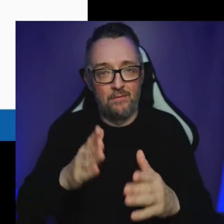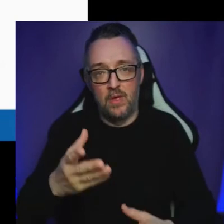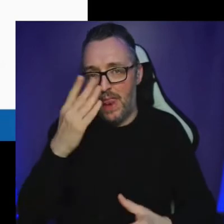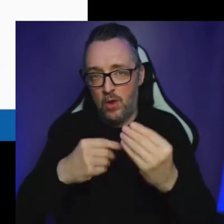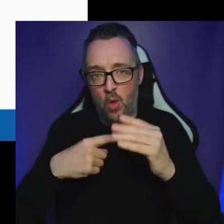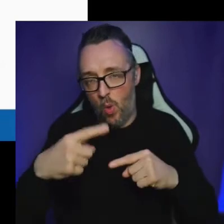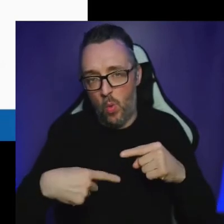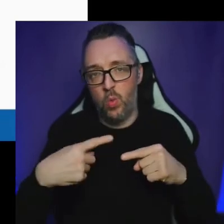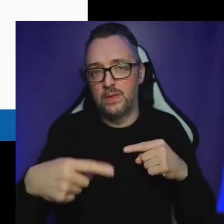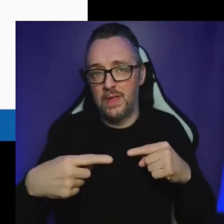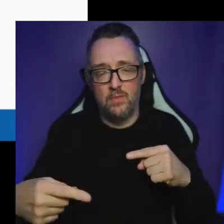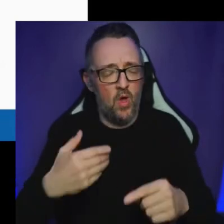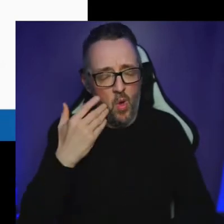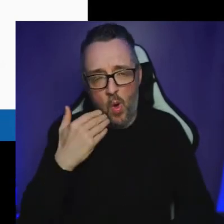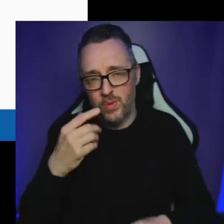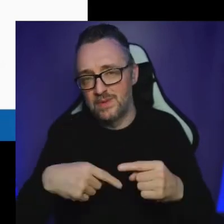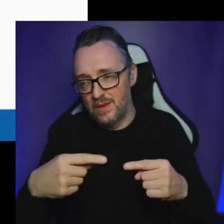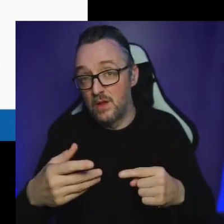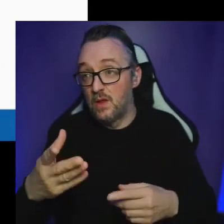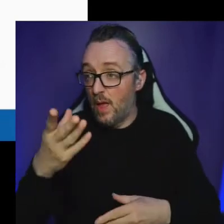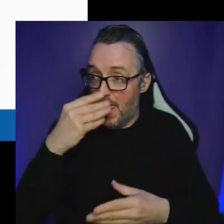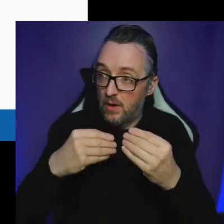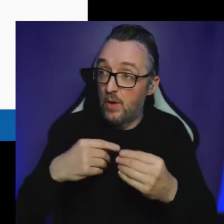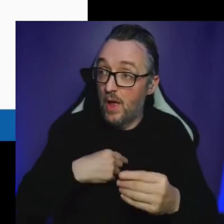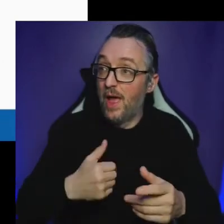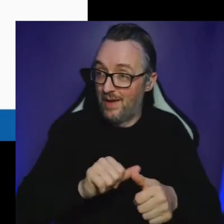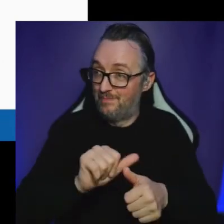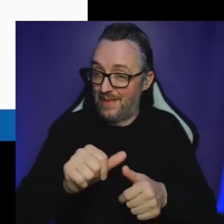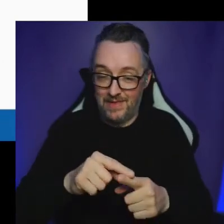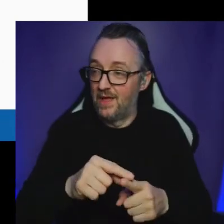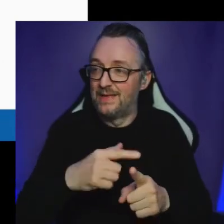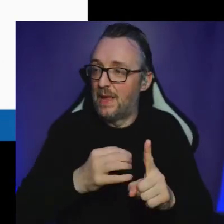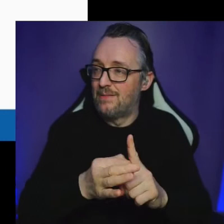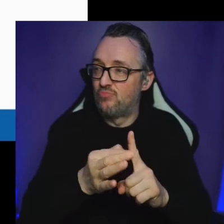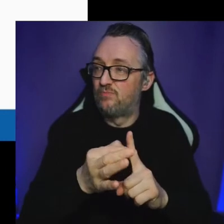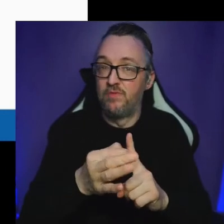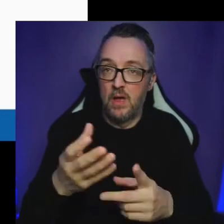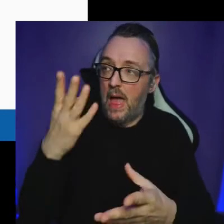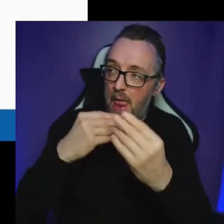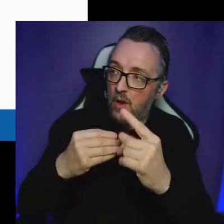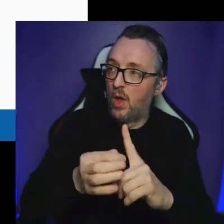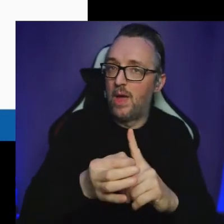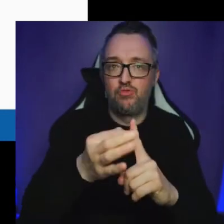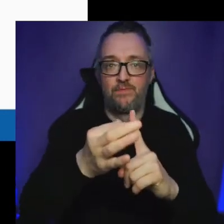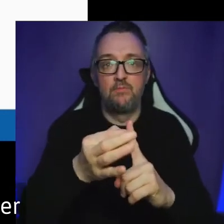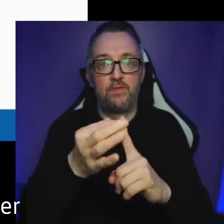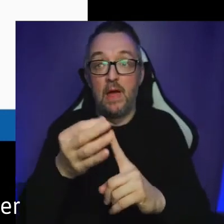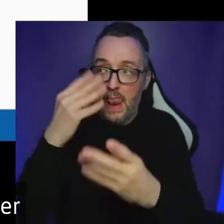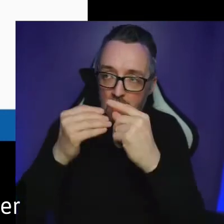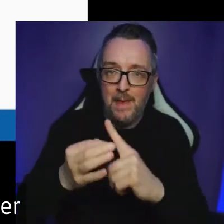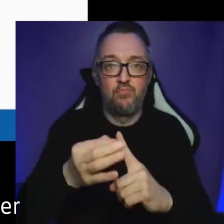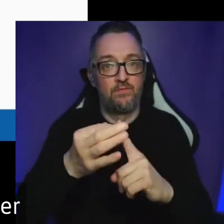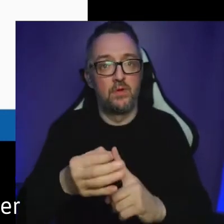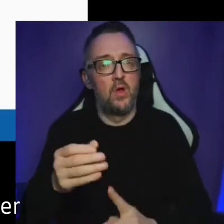we're always learning on how to do it better, and always open to learning how to do it better. And I